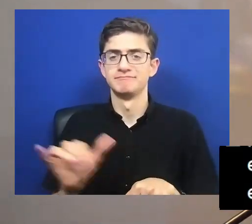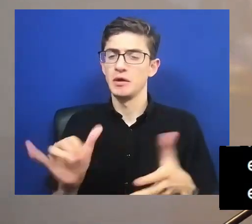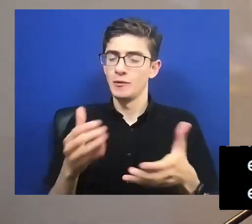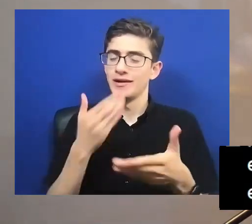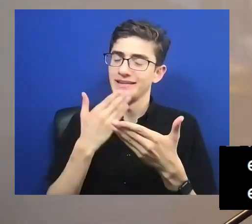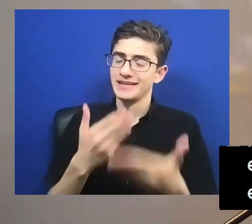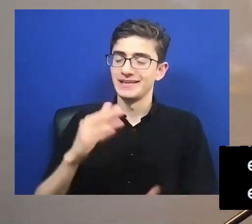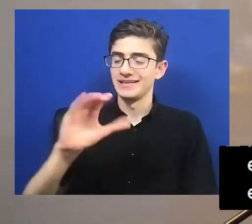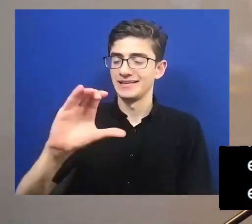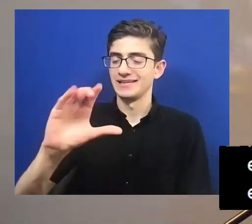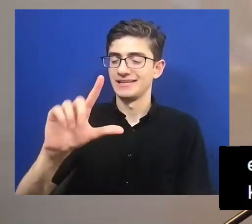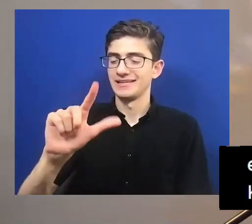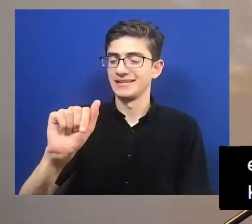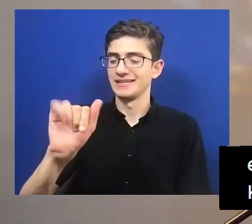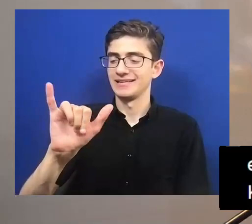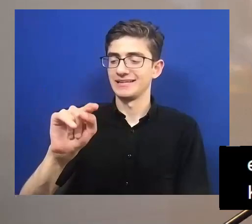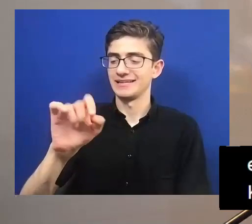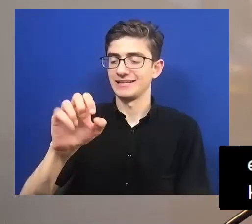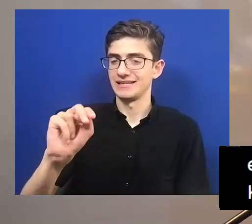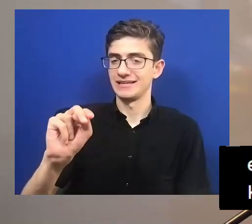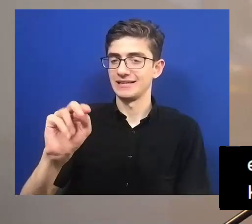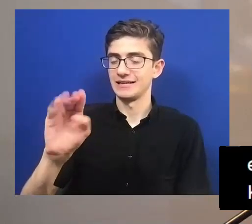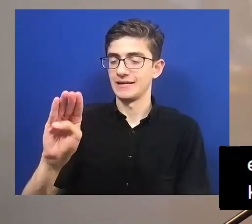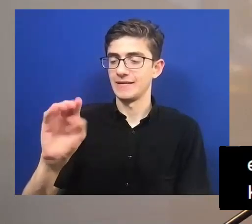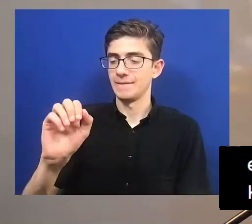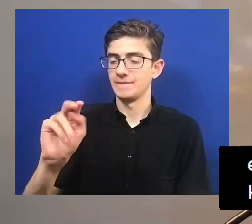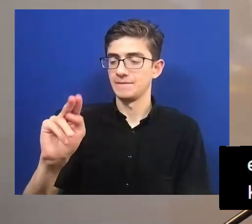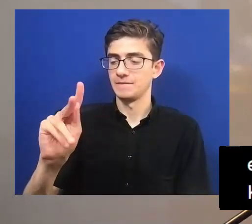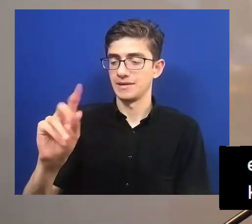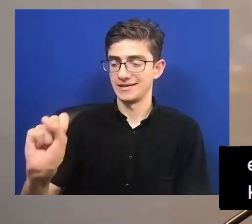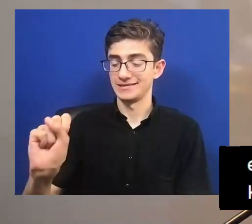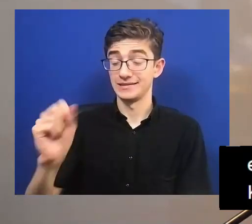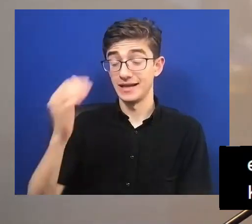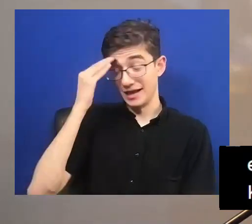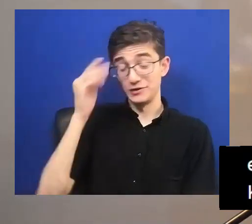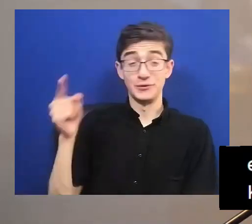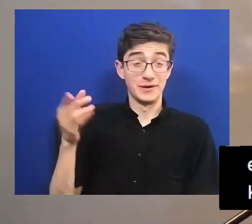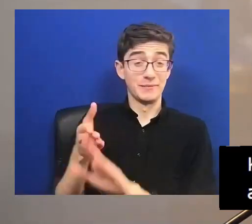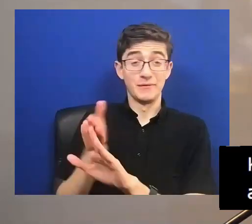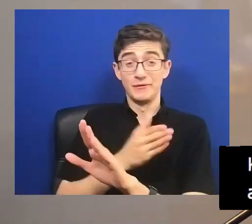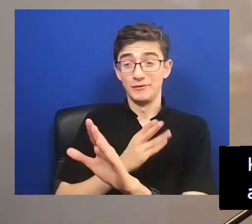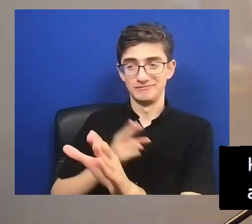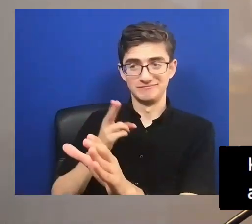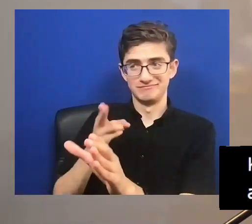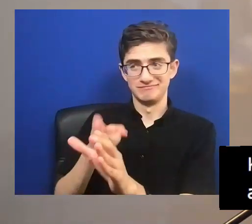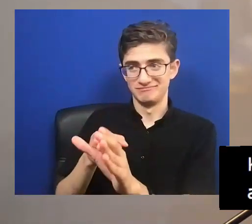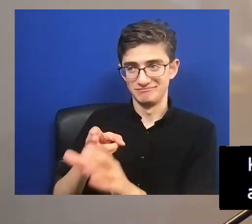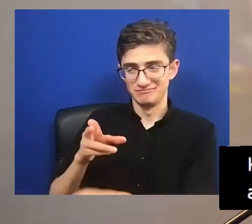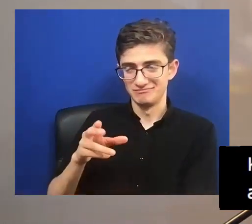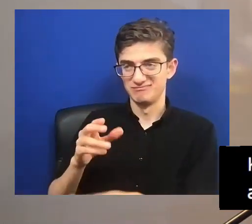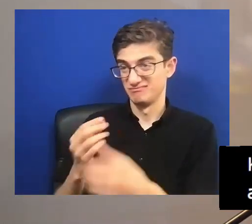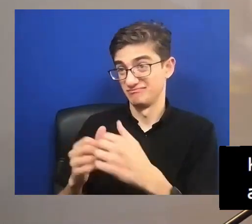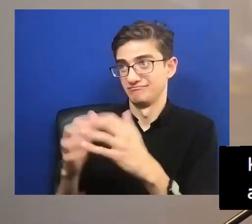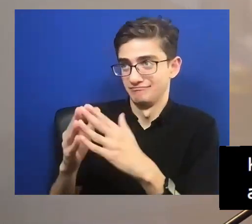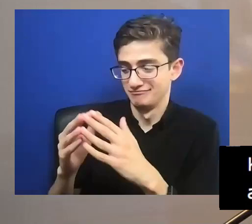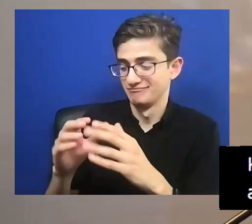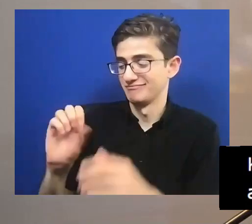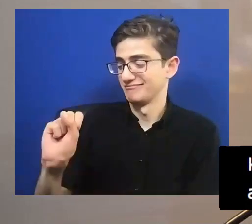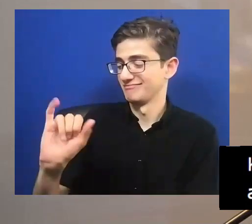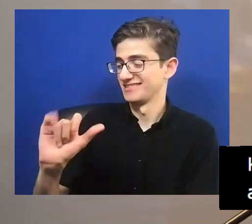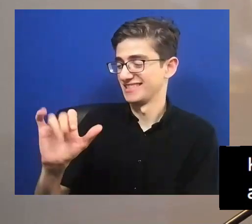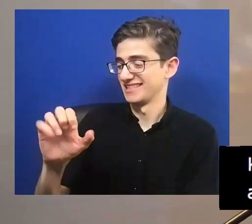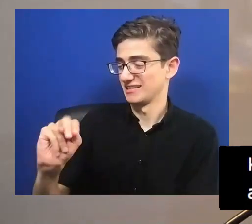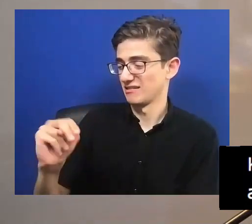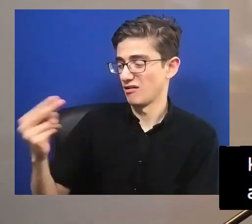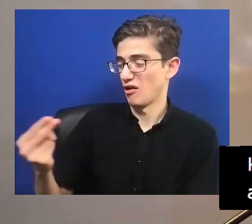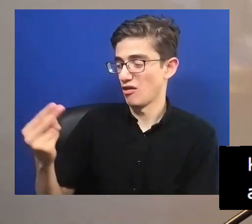know Clayton before Silicon Harlem and all of the significant work that he's done in this area.